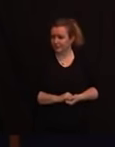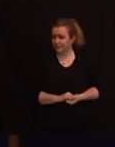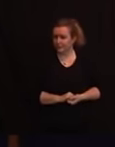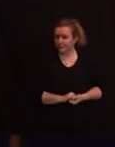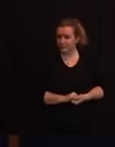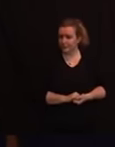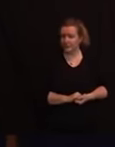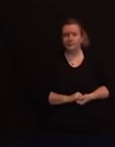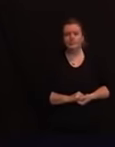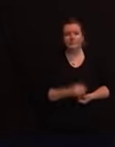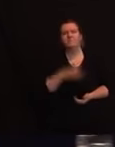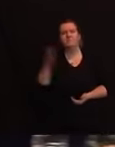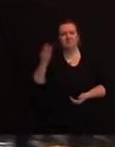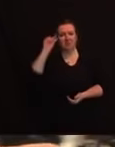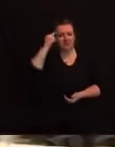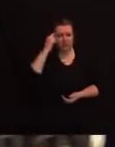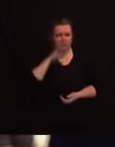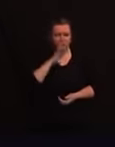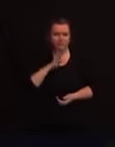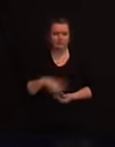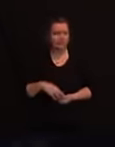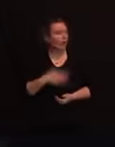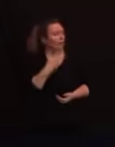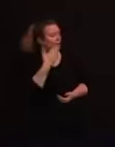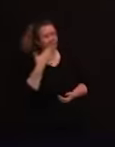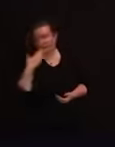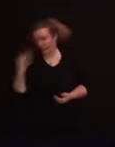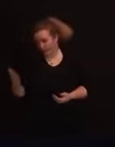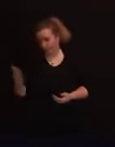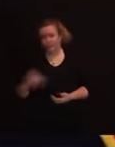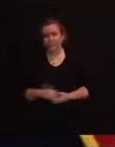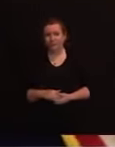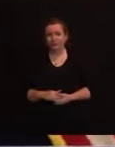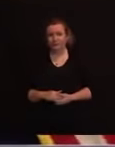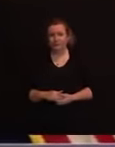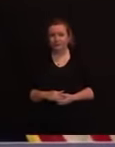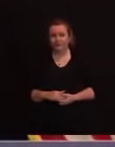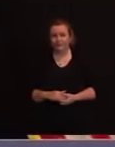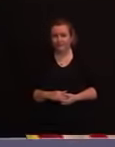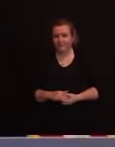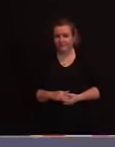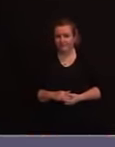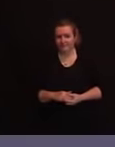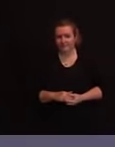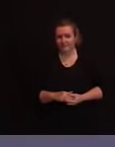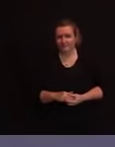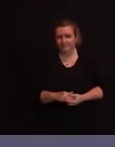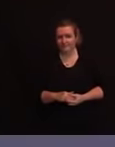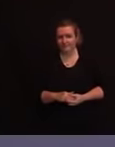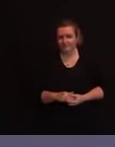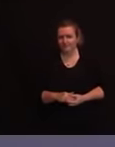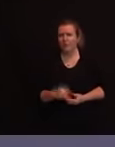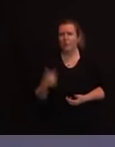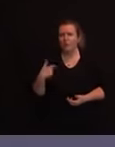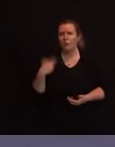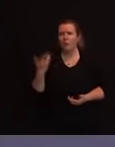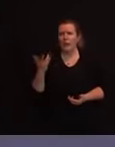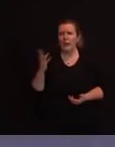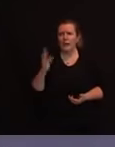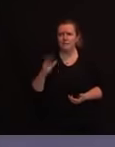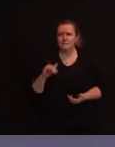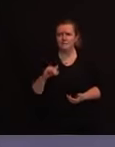Judy, thank you. A couple of follow-up items, if I may. That this last point, we've said this, we've got an